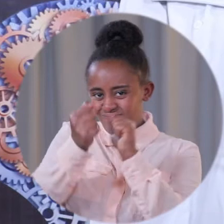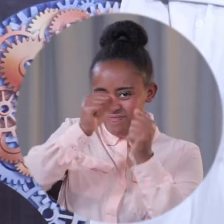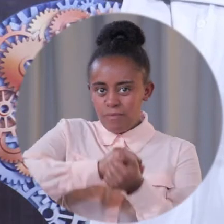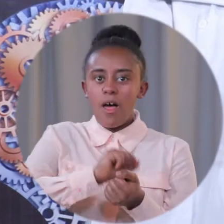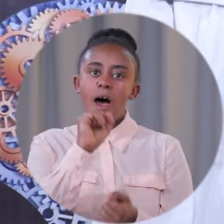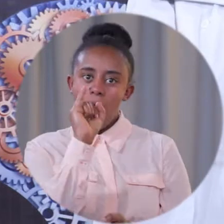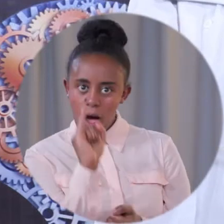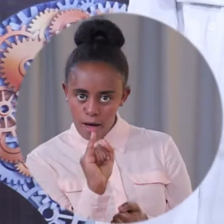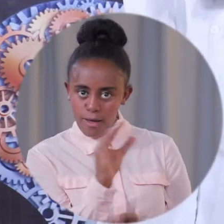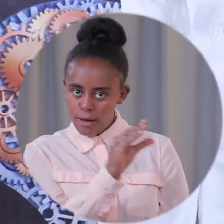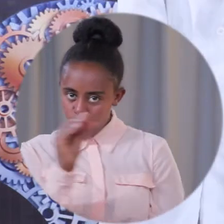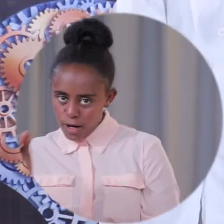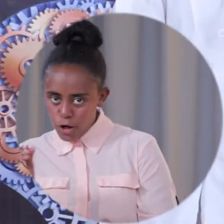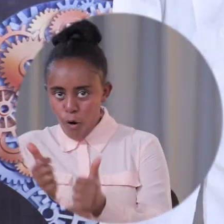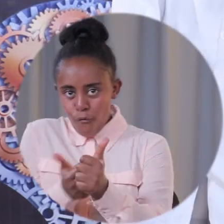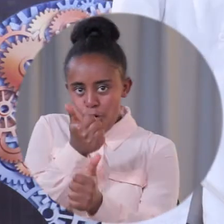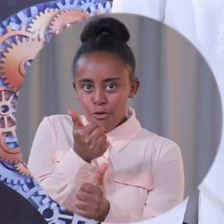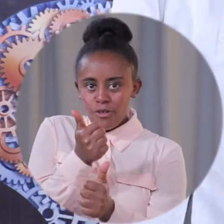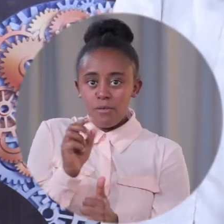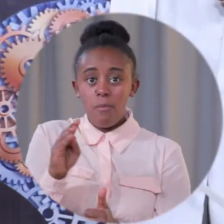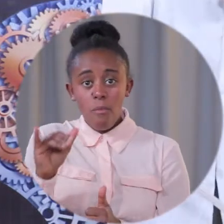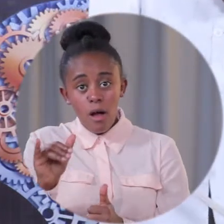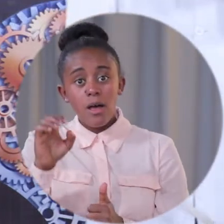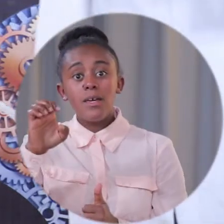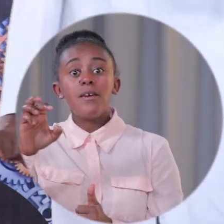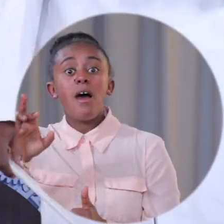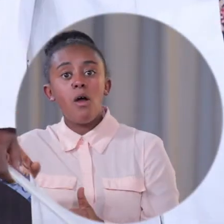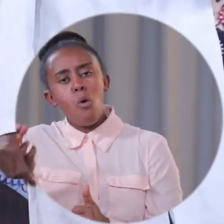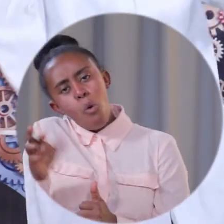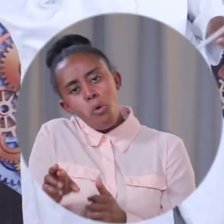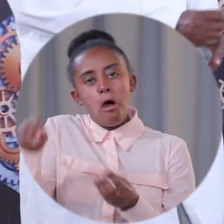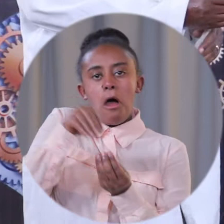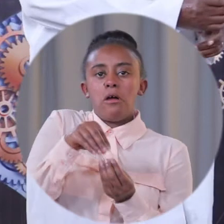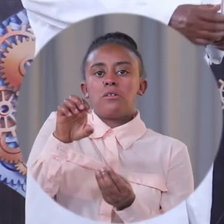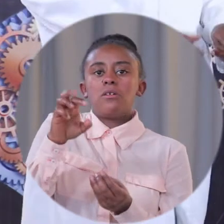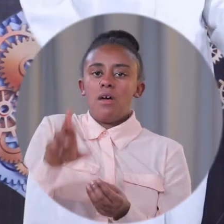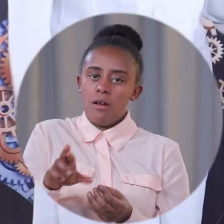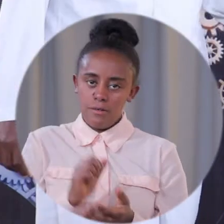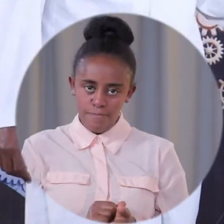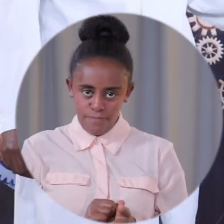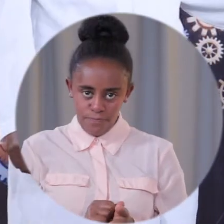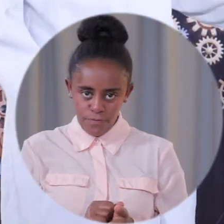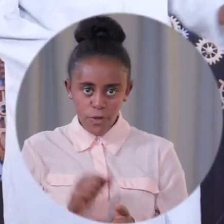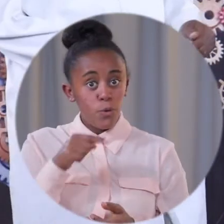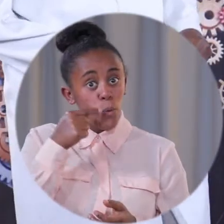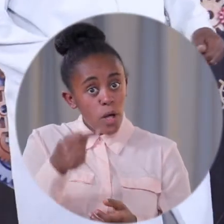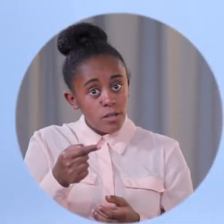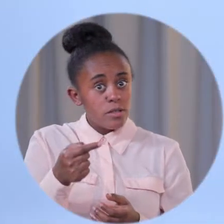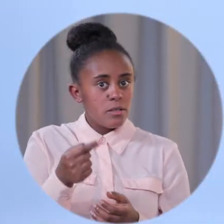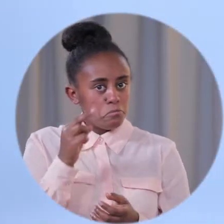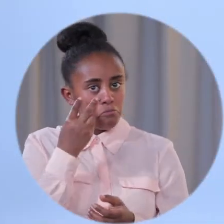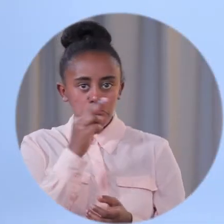I and followed by ER or add ER. You can see over